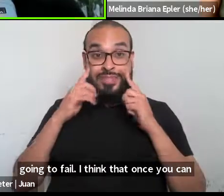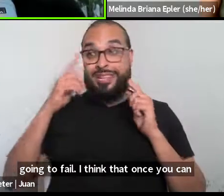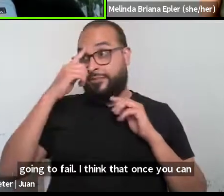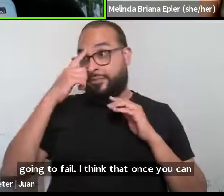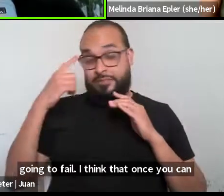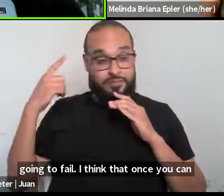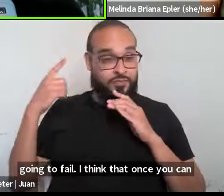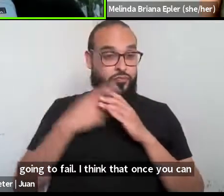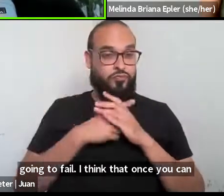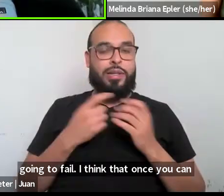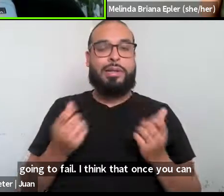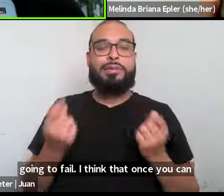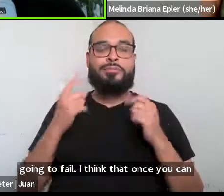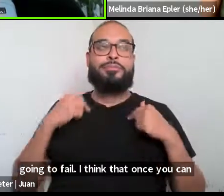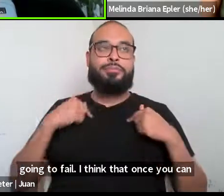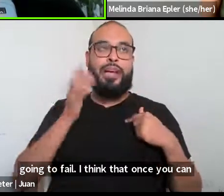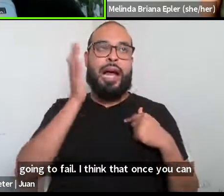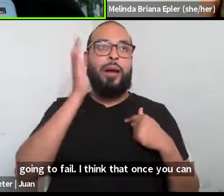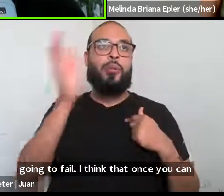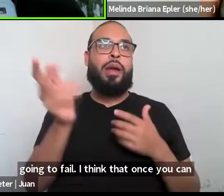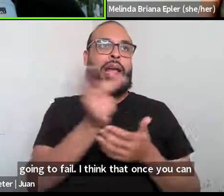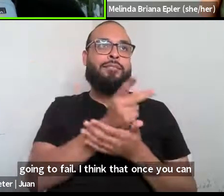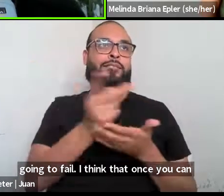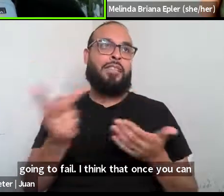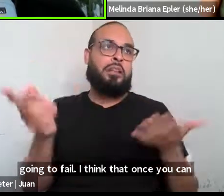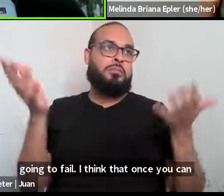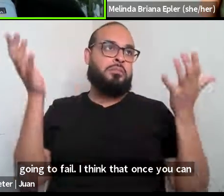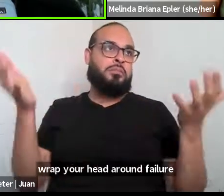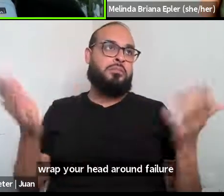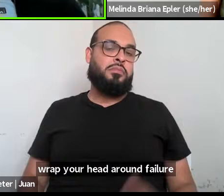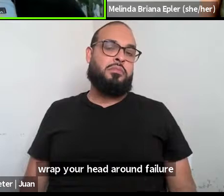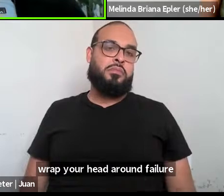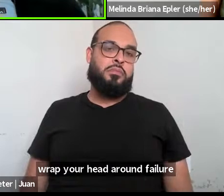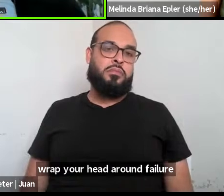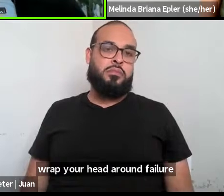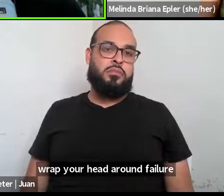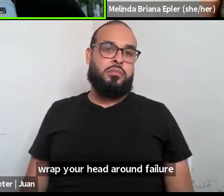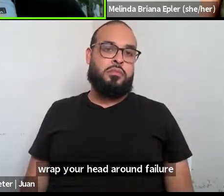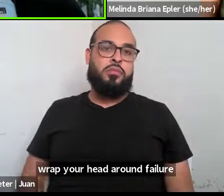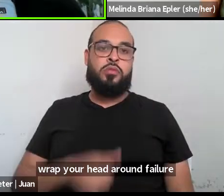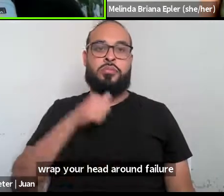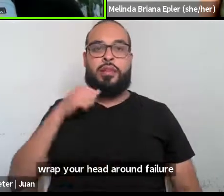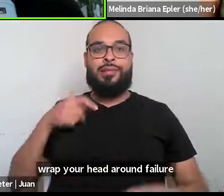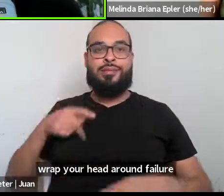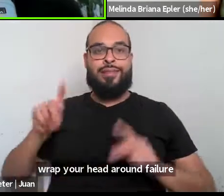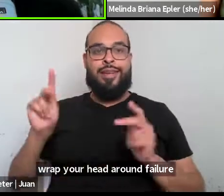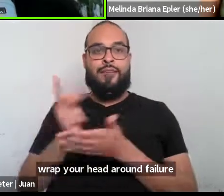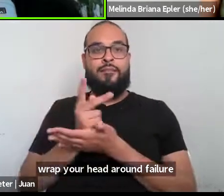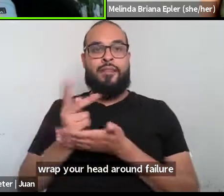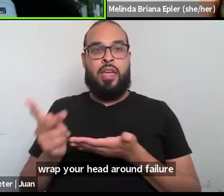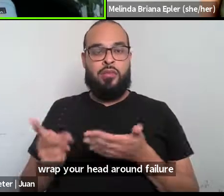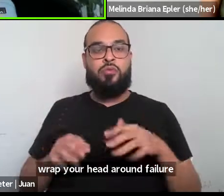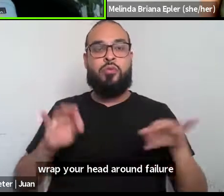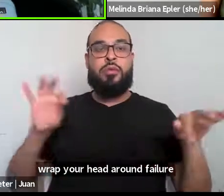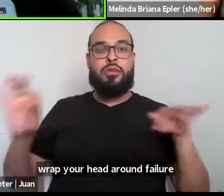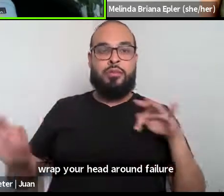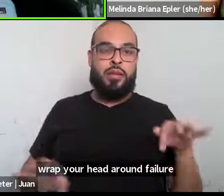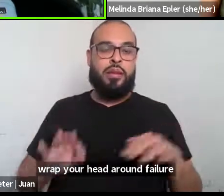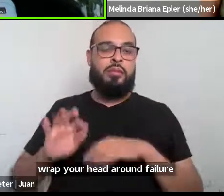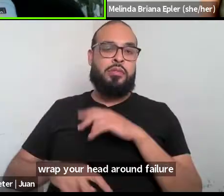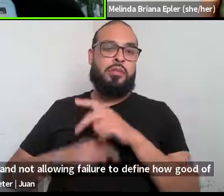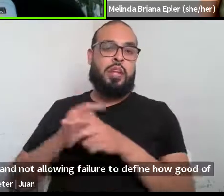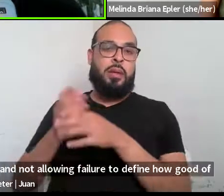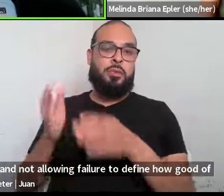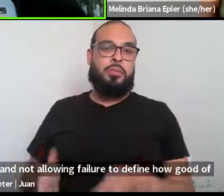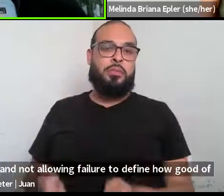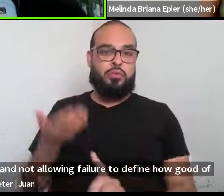around failure and not allowing failure to define how good of a person that you are